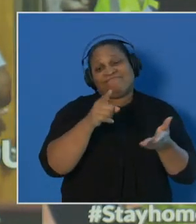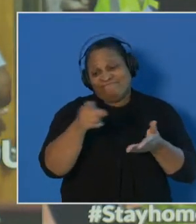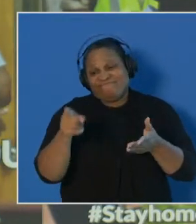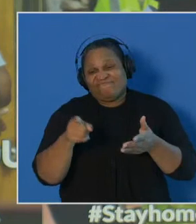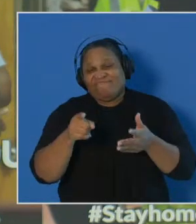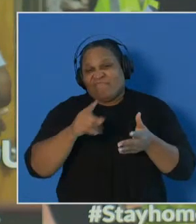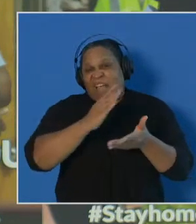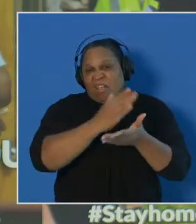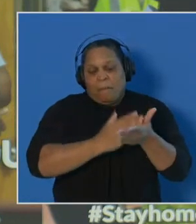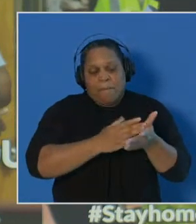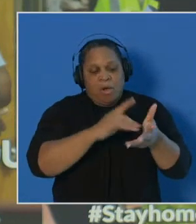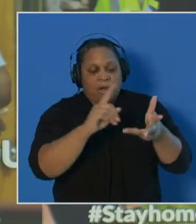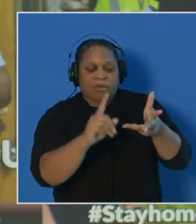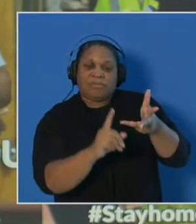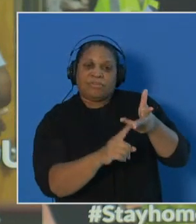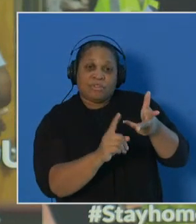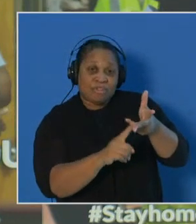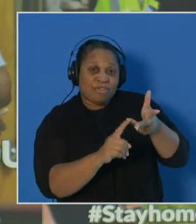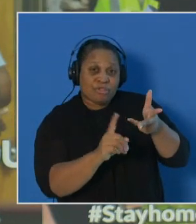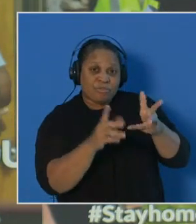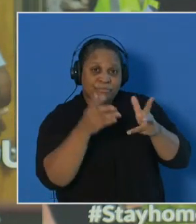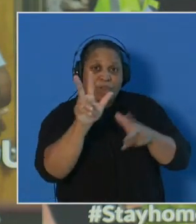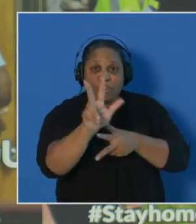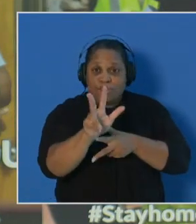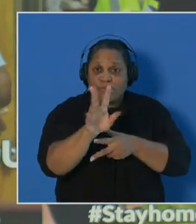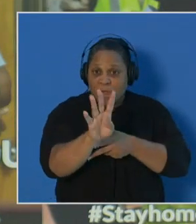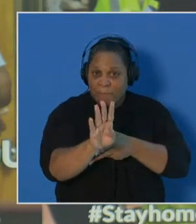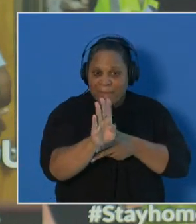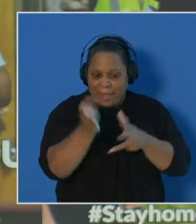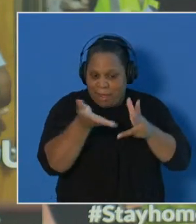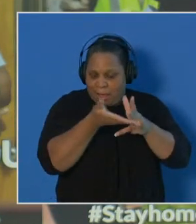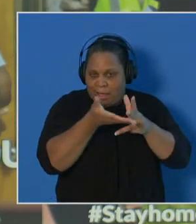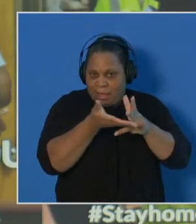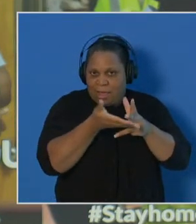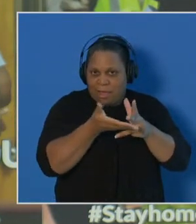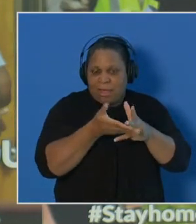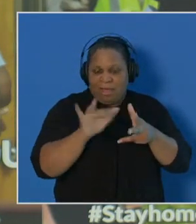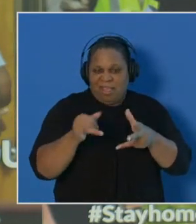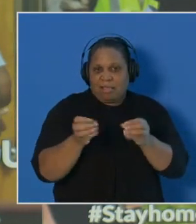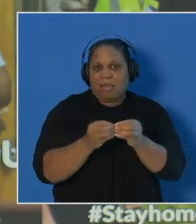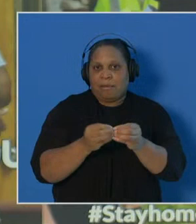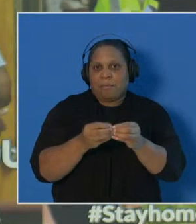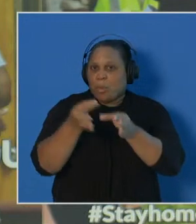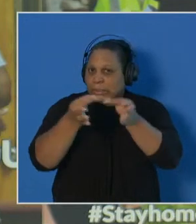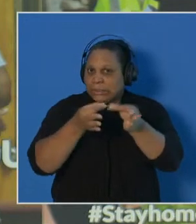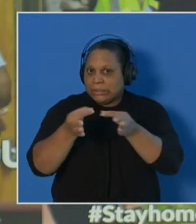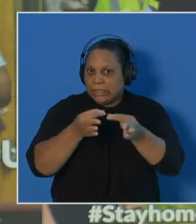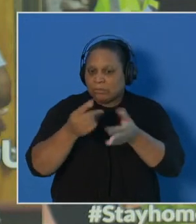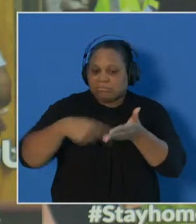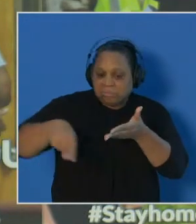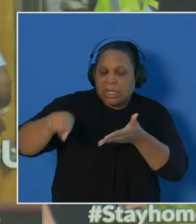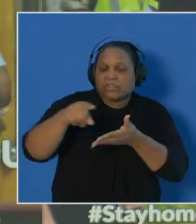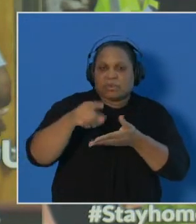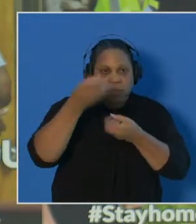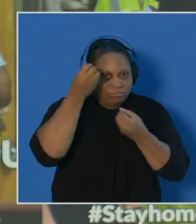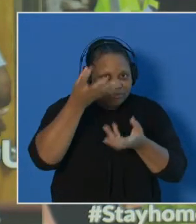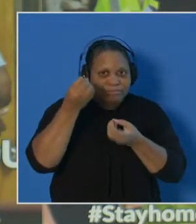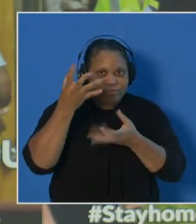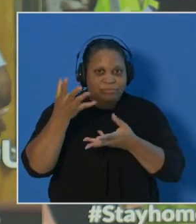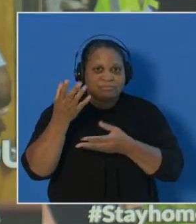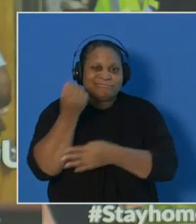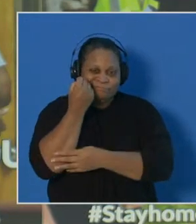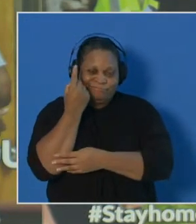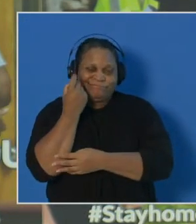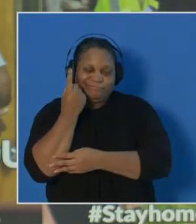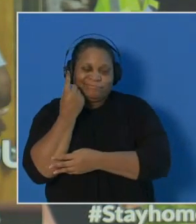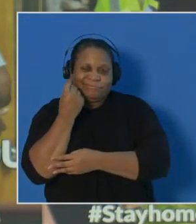Phase 3B, which Colonel Birch mentioned on Monday, and which further details will be provided for next week. I recognize the disparity